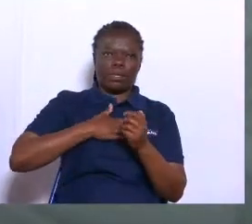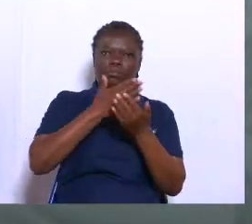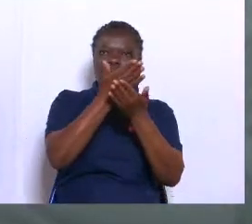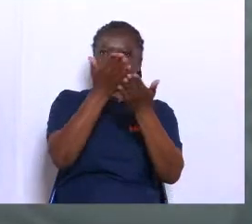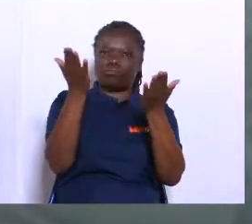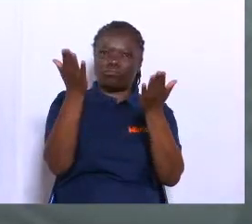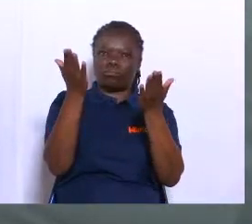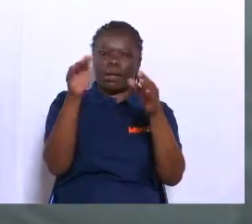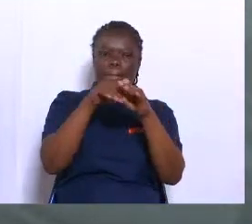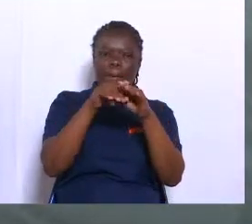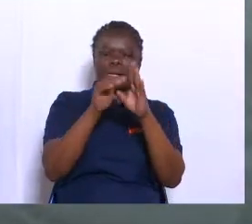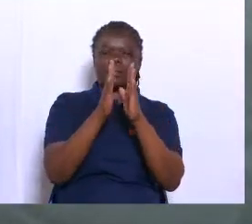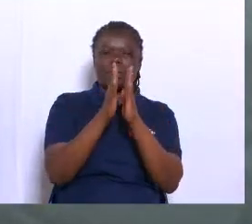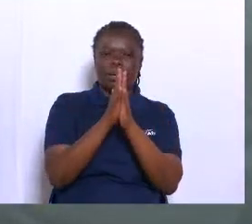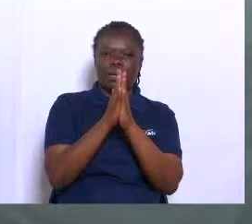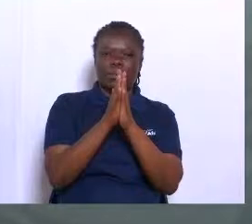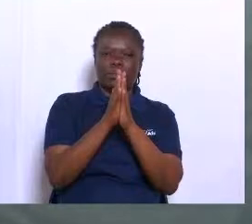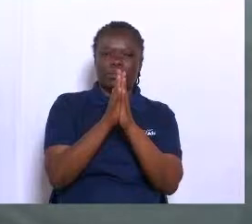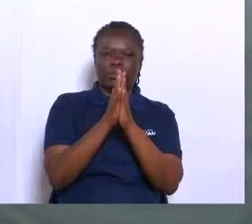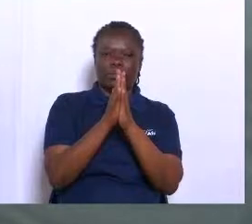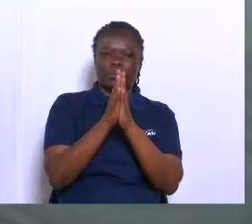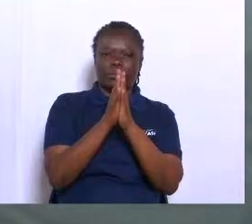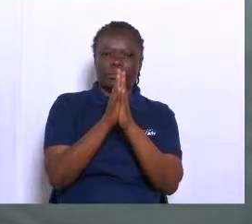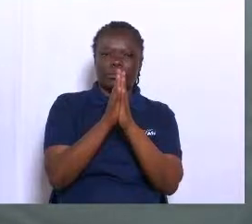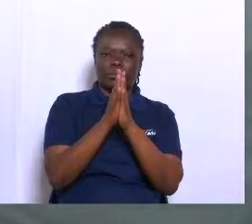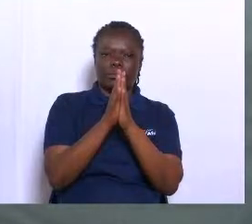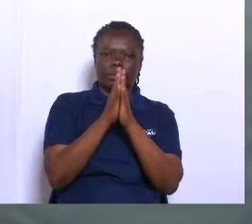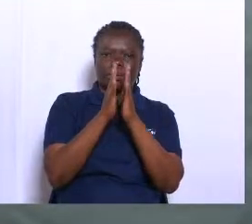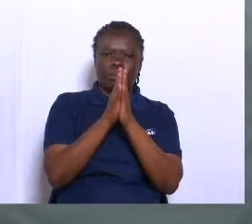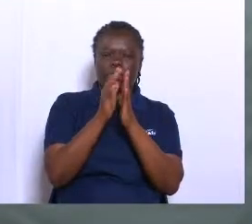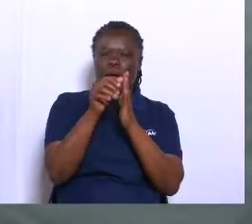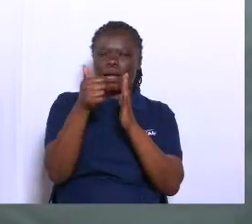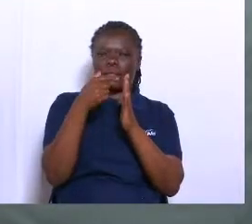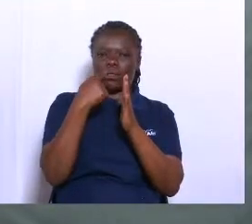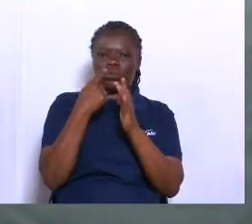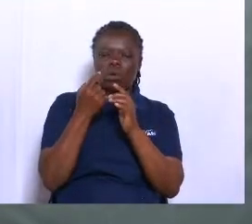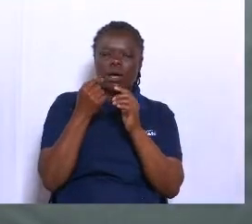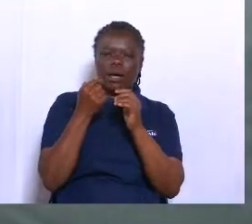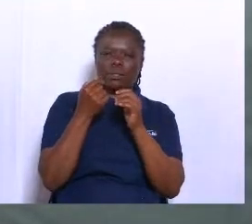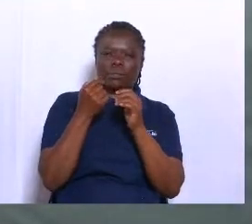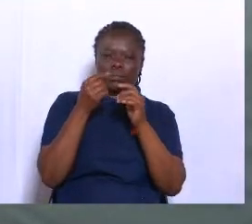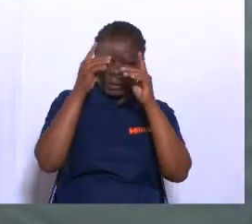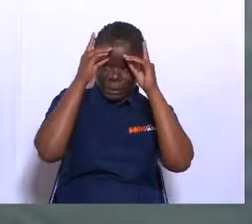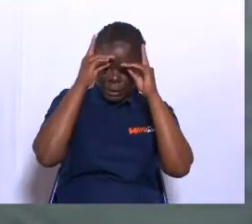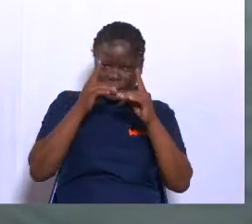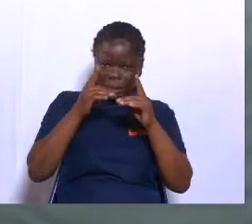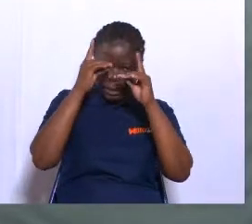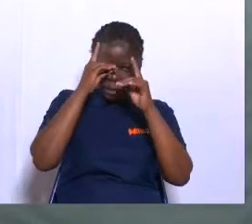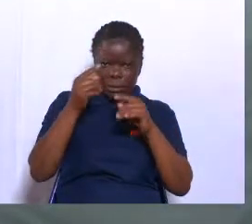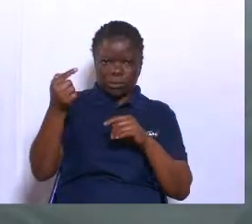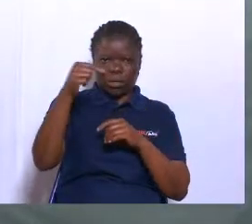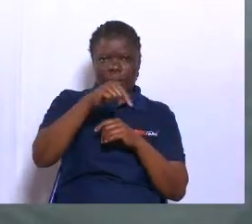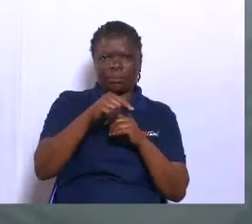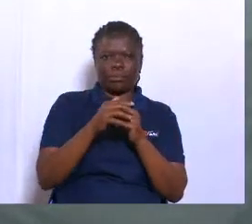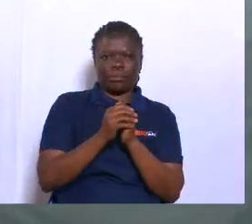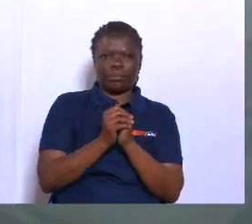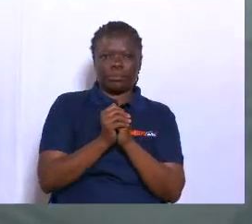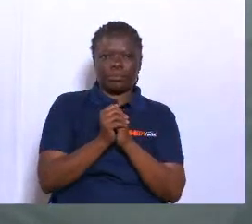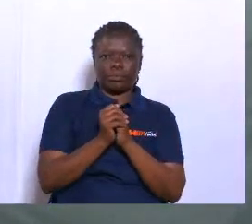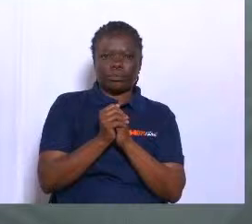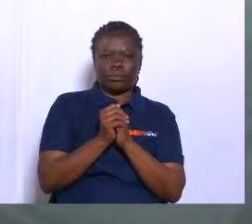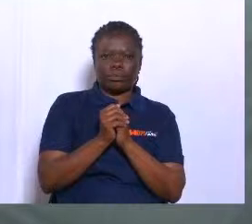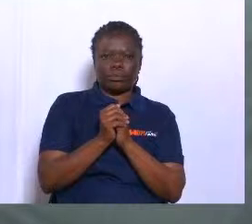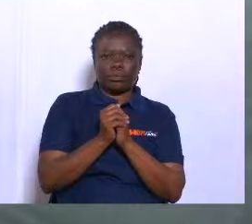kunyamba mko kanisani, naomba waombe wengine wanaoendelea kufanya maamuzi ndani ya mawazo yao. It's at these moments that God